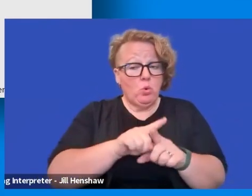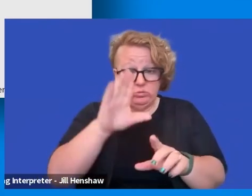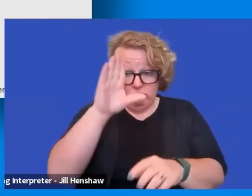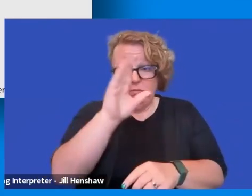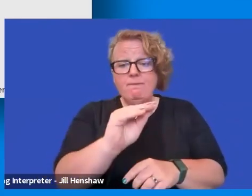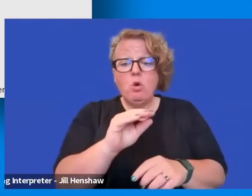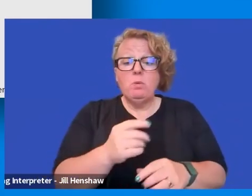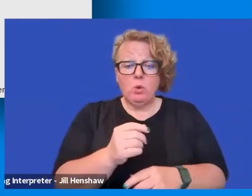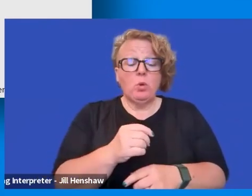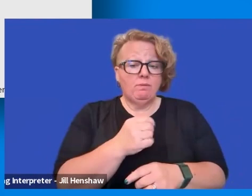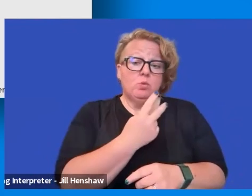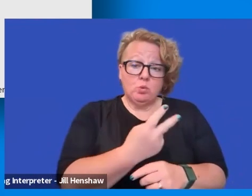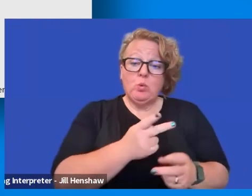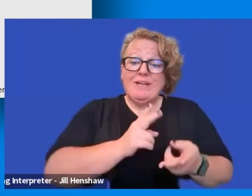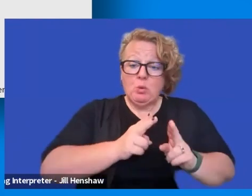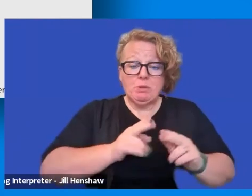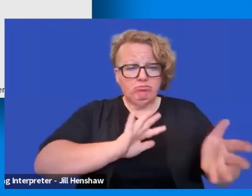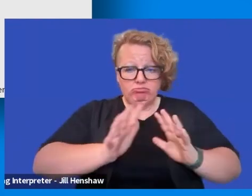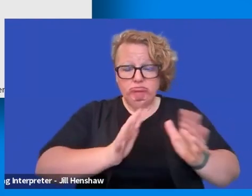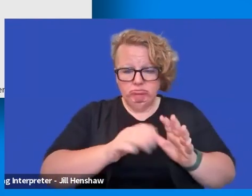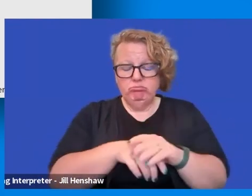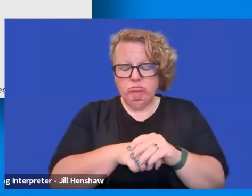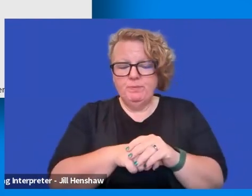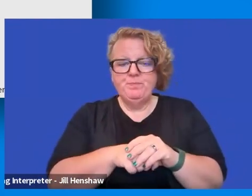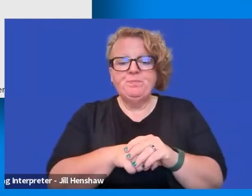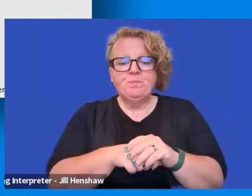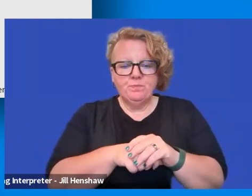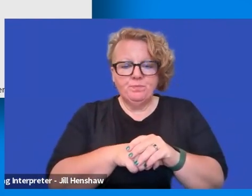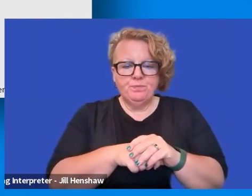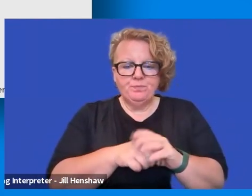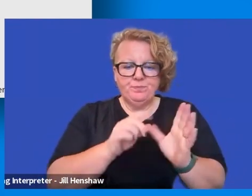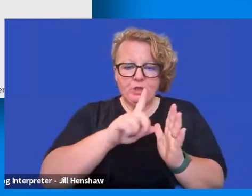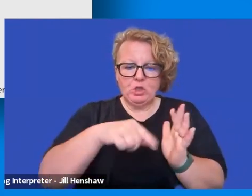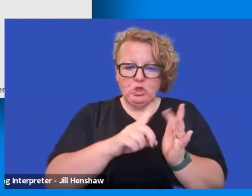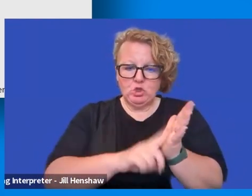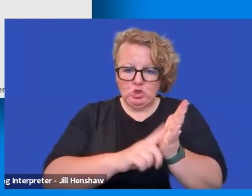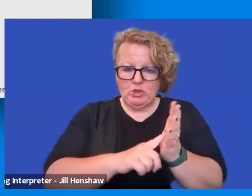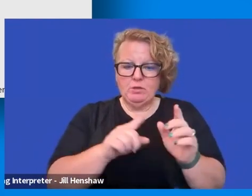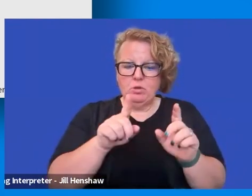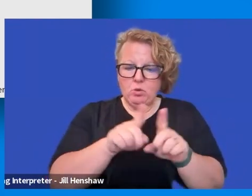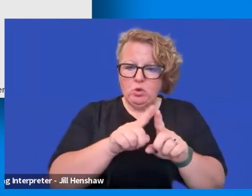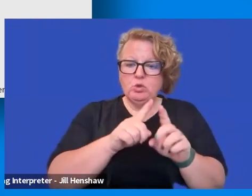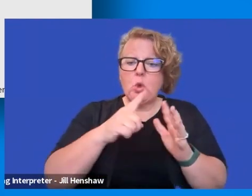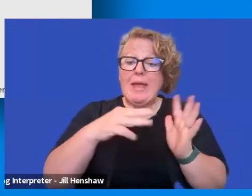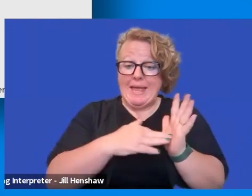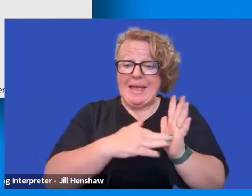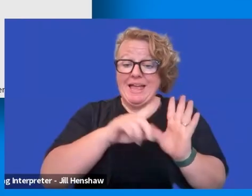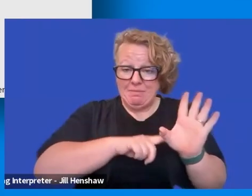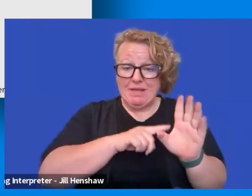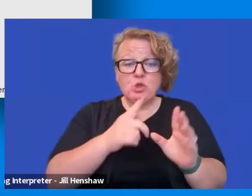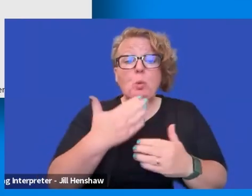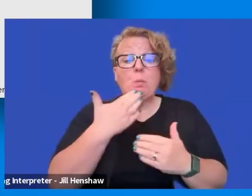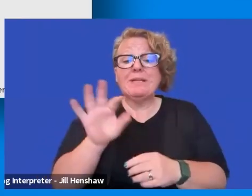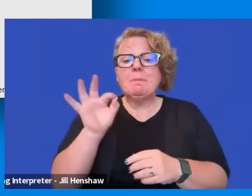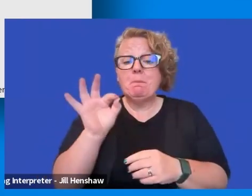us, Jill and Emmy, as our BSL interpreters. And if you need access to that service, please remember to pin them.